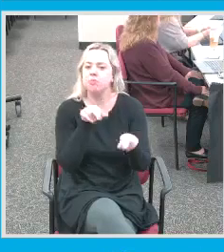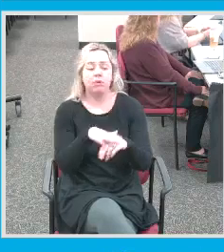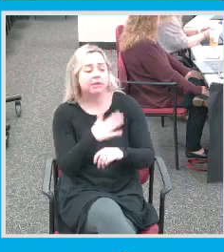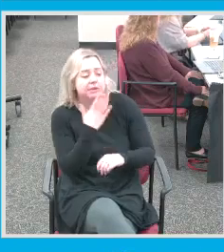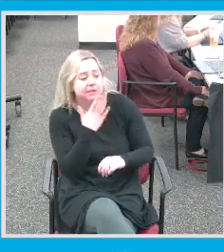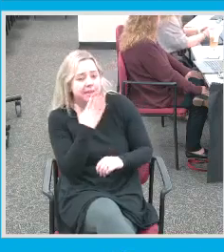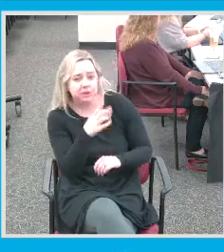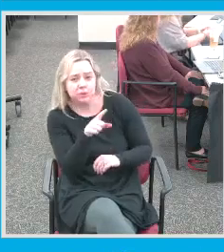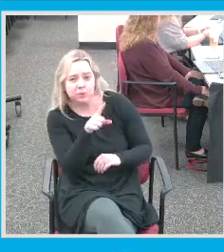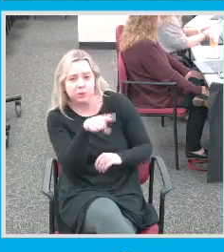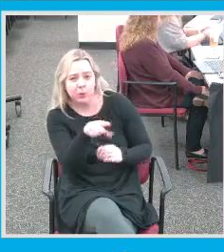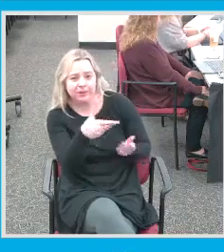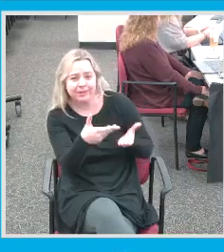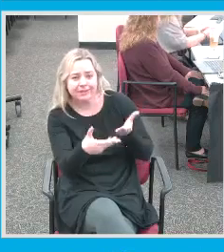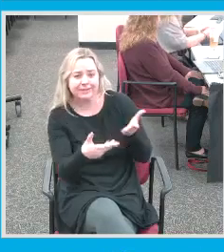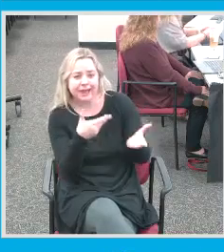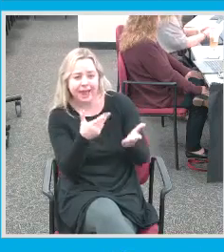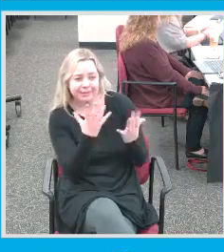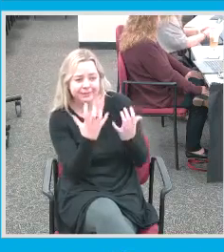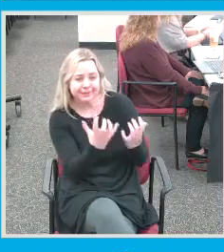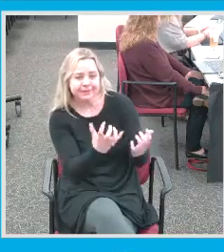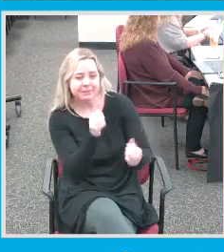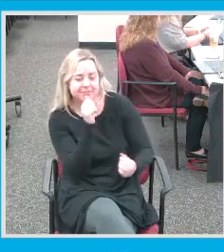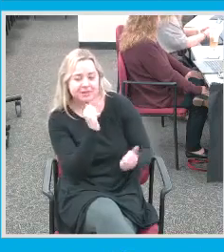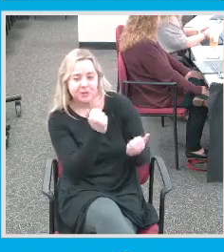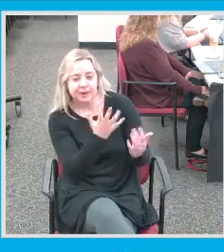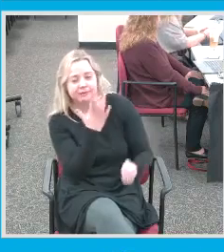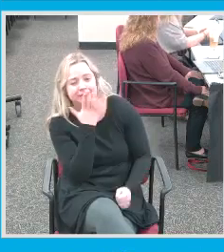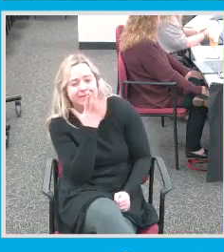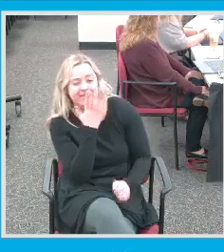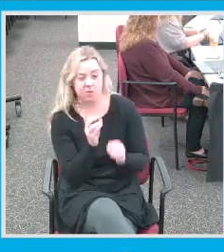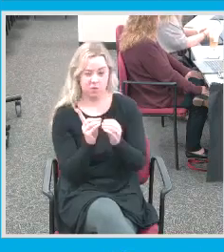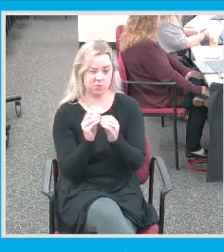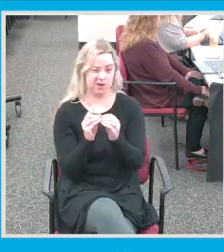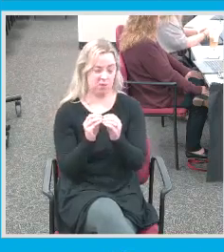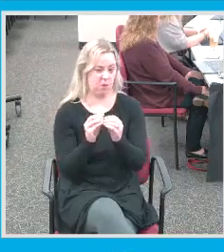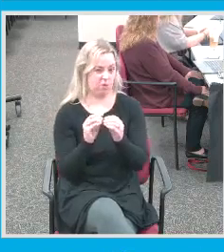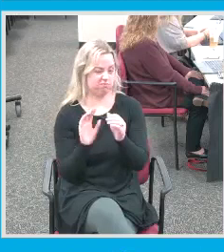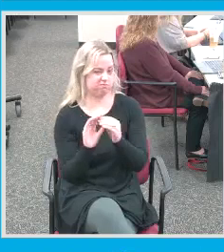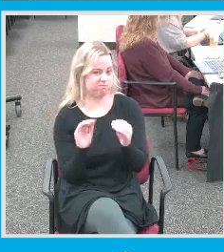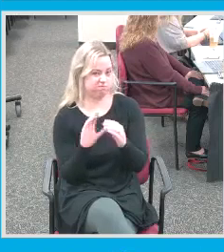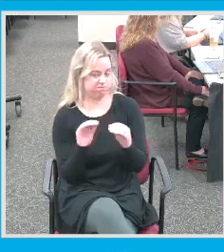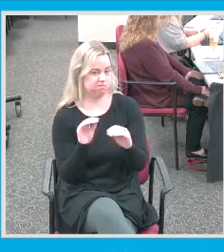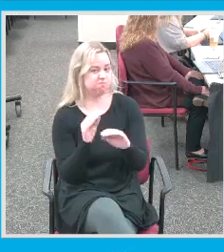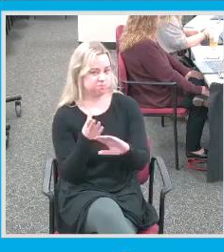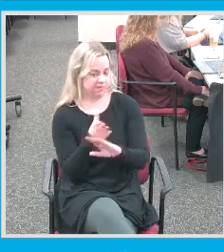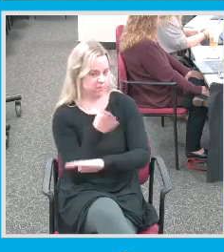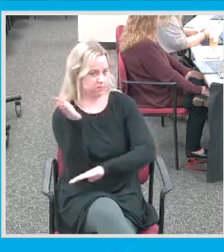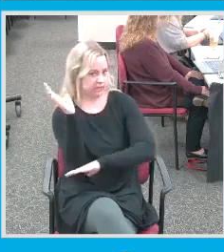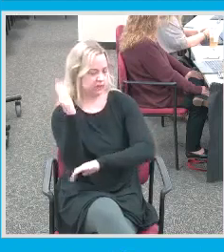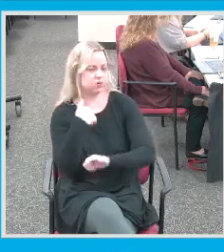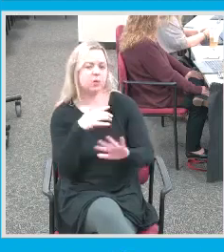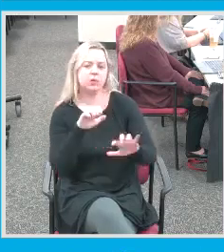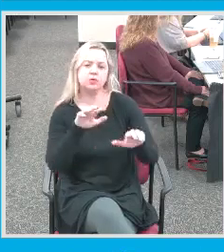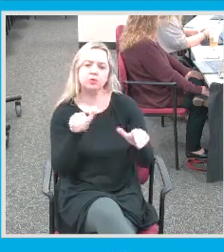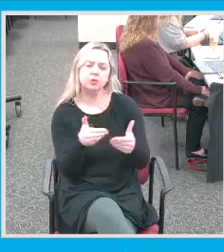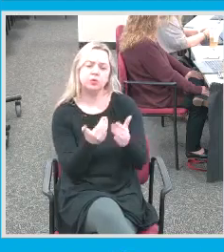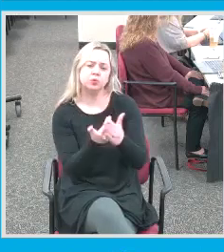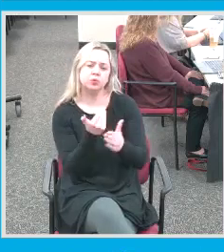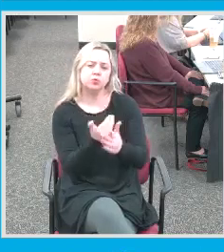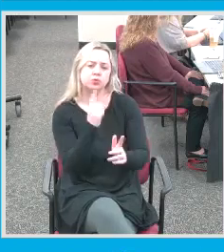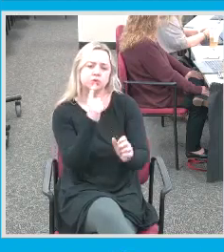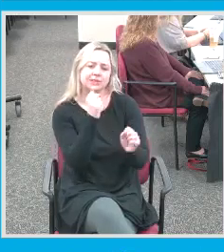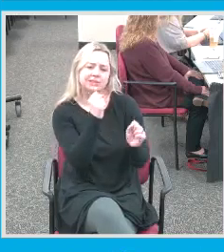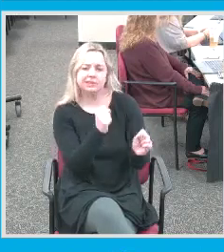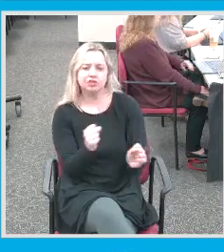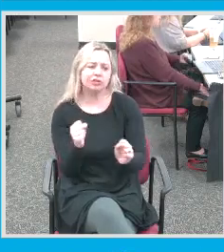are patiently waiting. I have one more item before we jump into a presentation. I'd like to introduce our new Strategic Initiatives